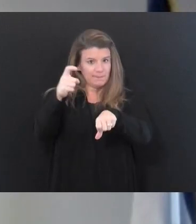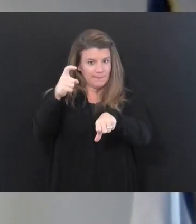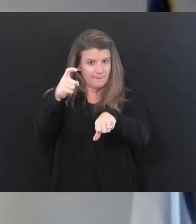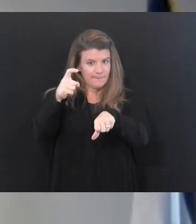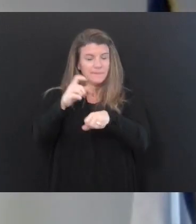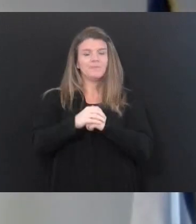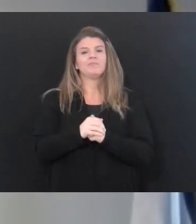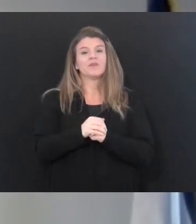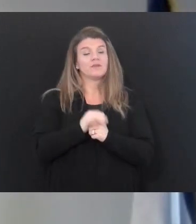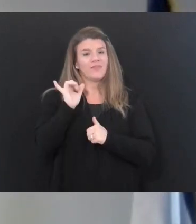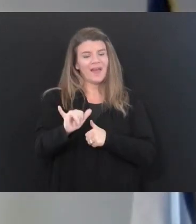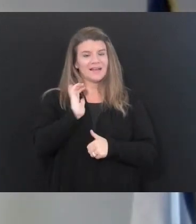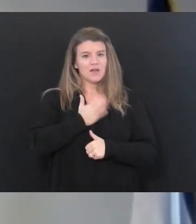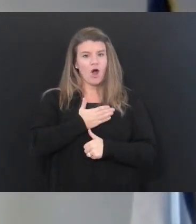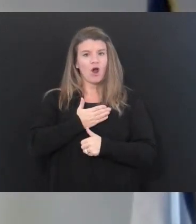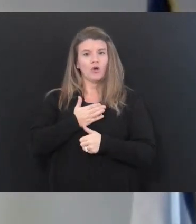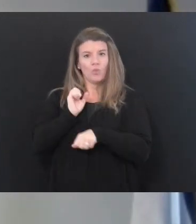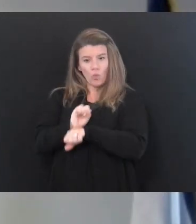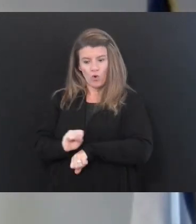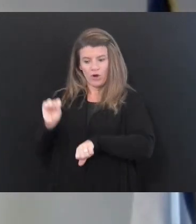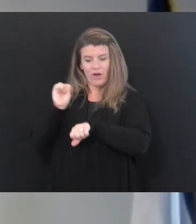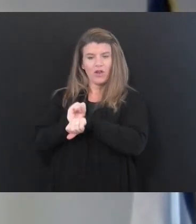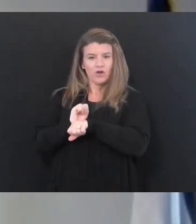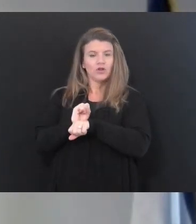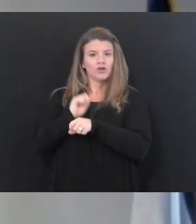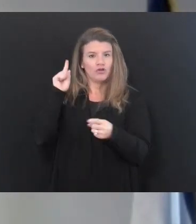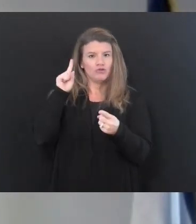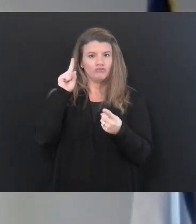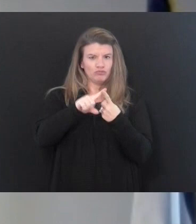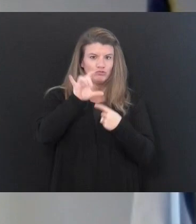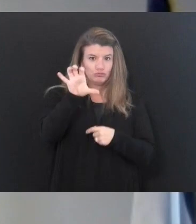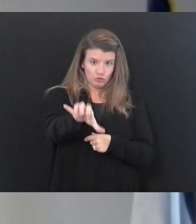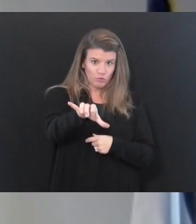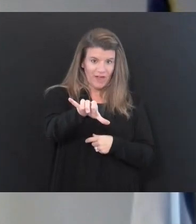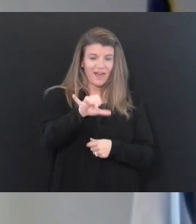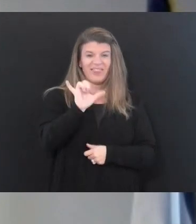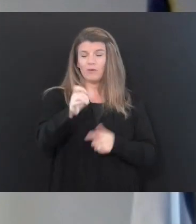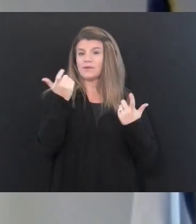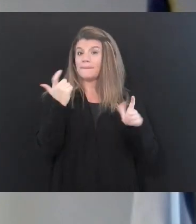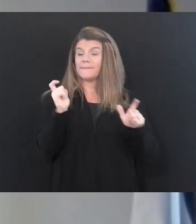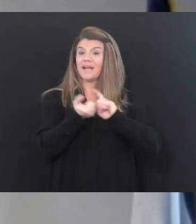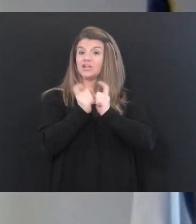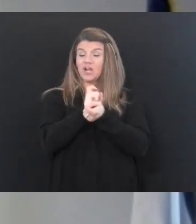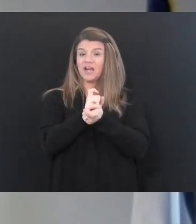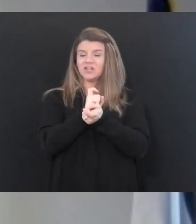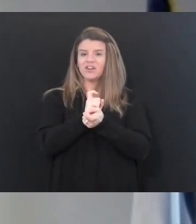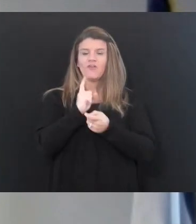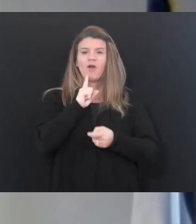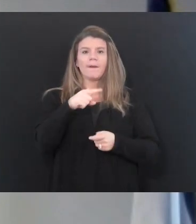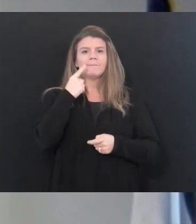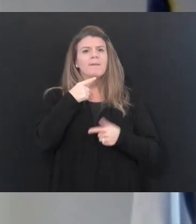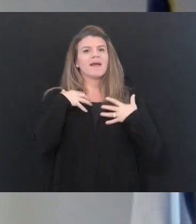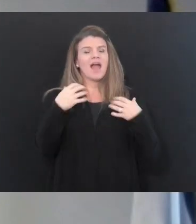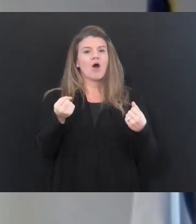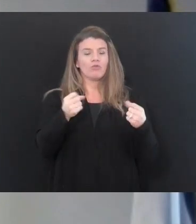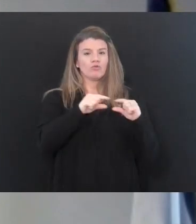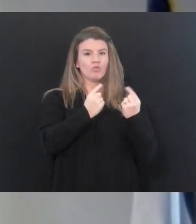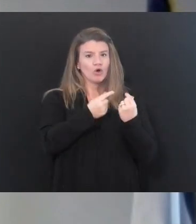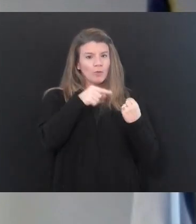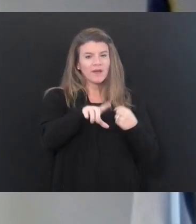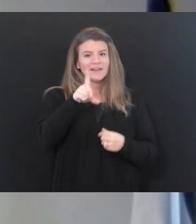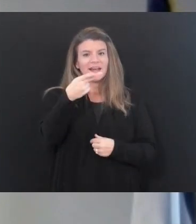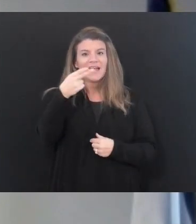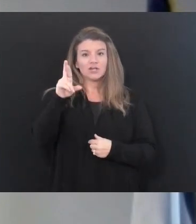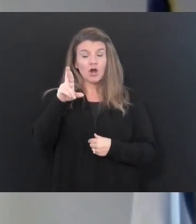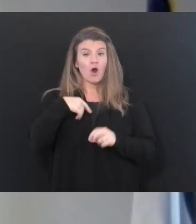another effort to do that. Again, that was a huge change for the Bureau of Public Health and for DHHR to